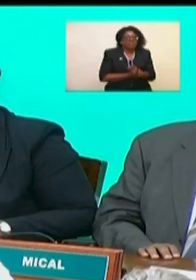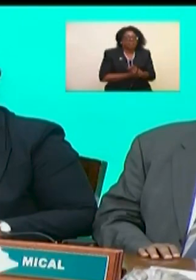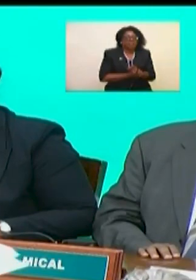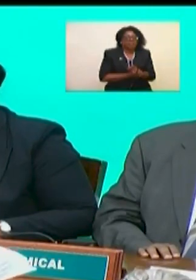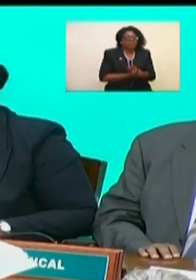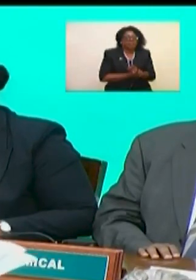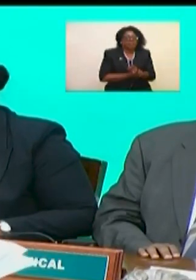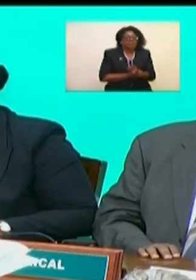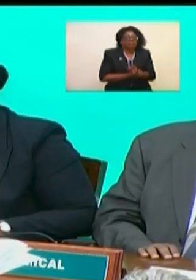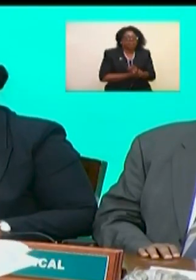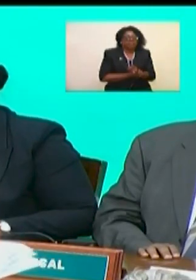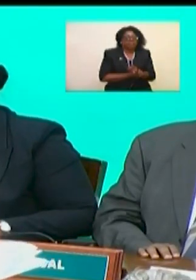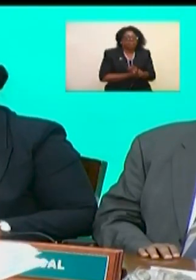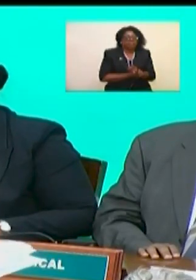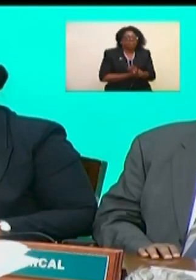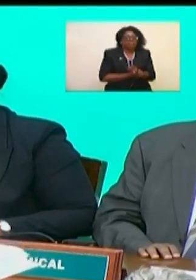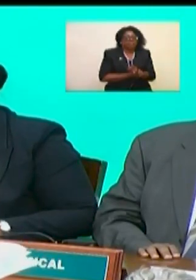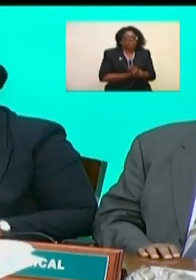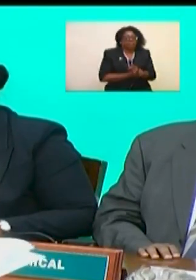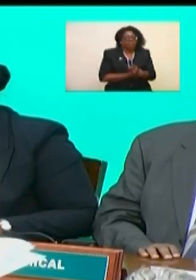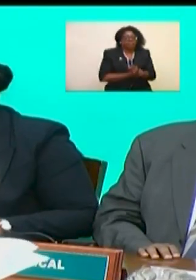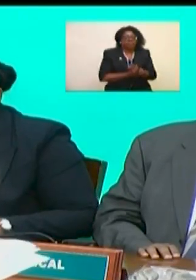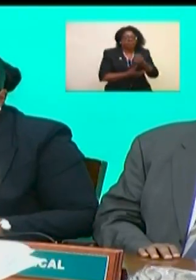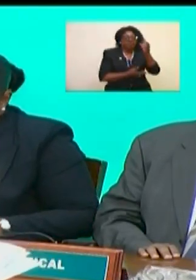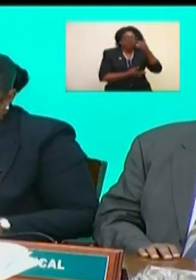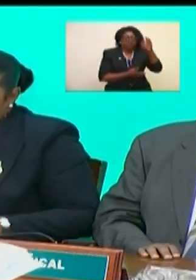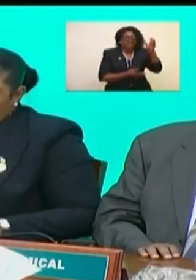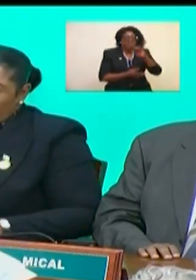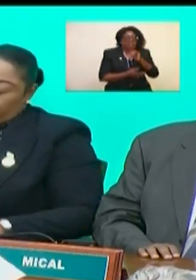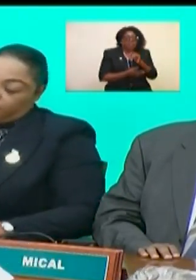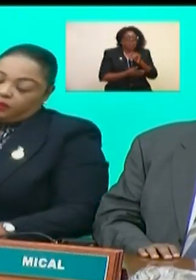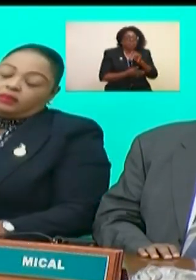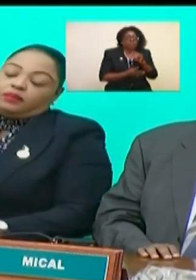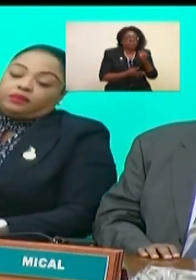Member, you are correct. My credibility is not determined by you.